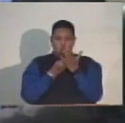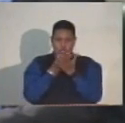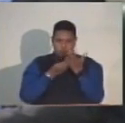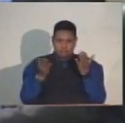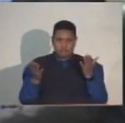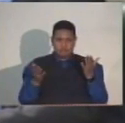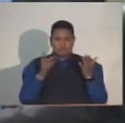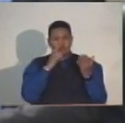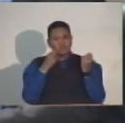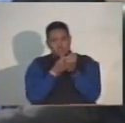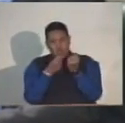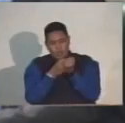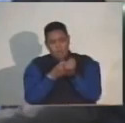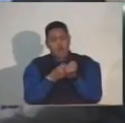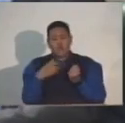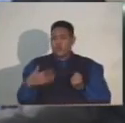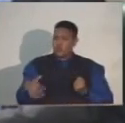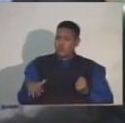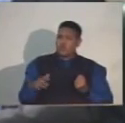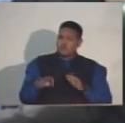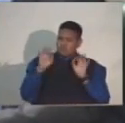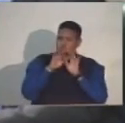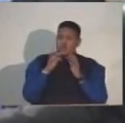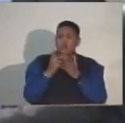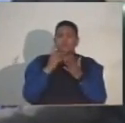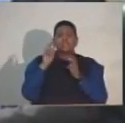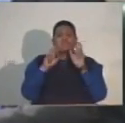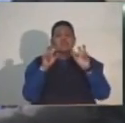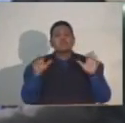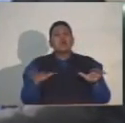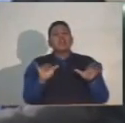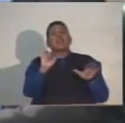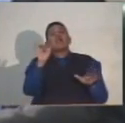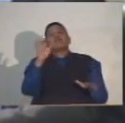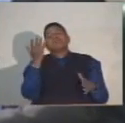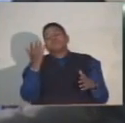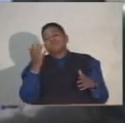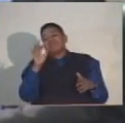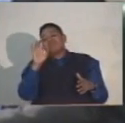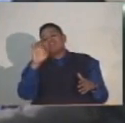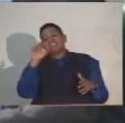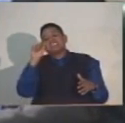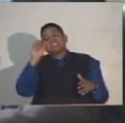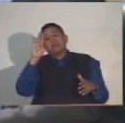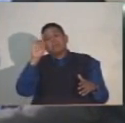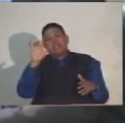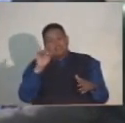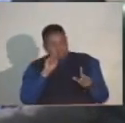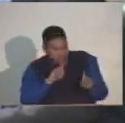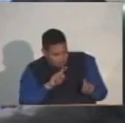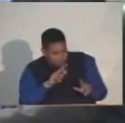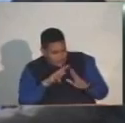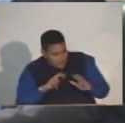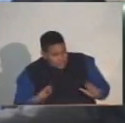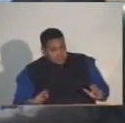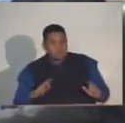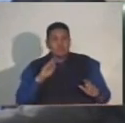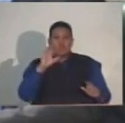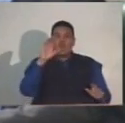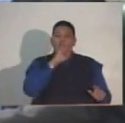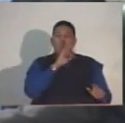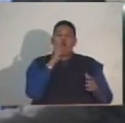To support key pre-investment actions such as feasibility assessments, process reviews, cost-benefit